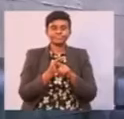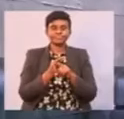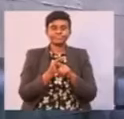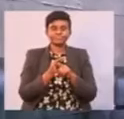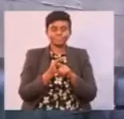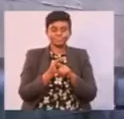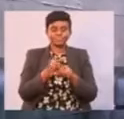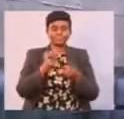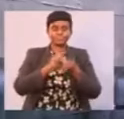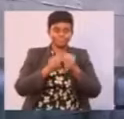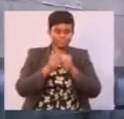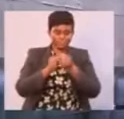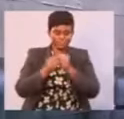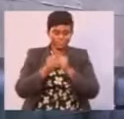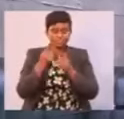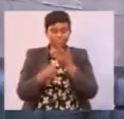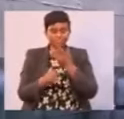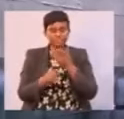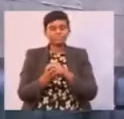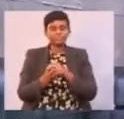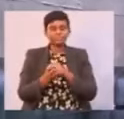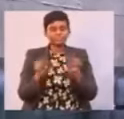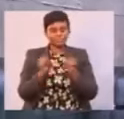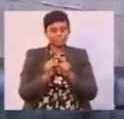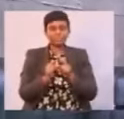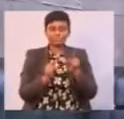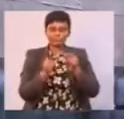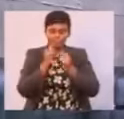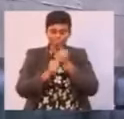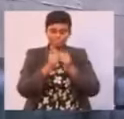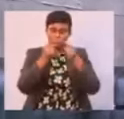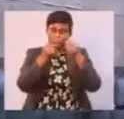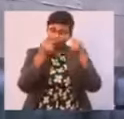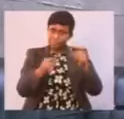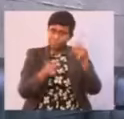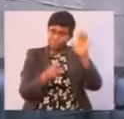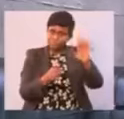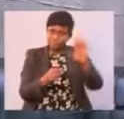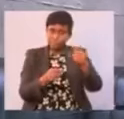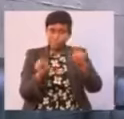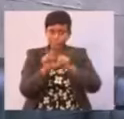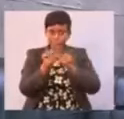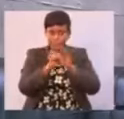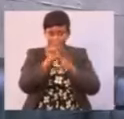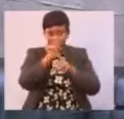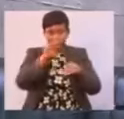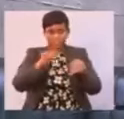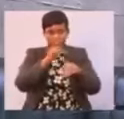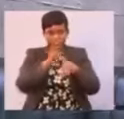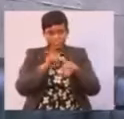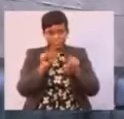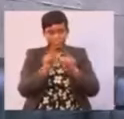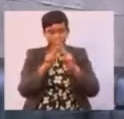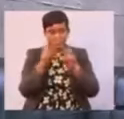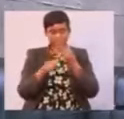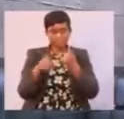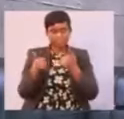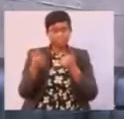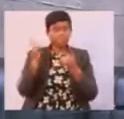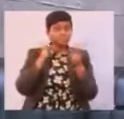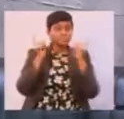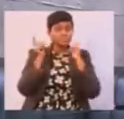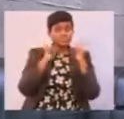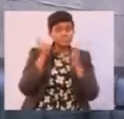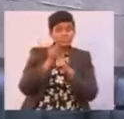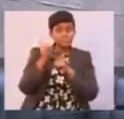instability that took center stage of that nation. And so to hear that update from the